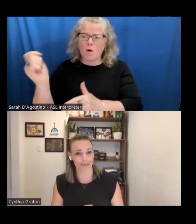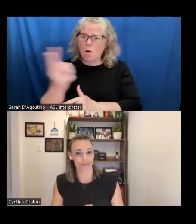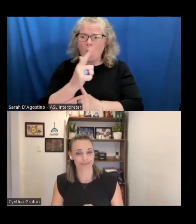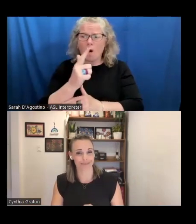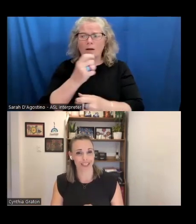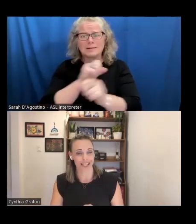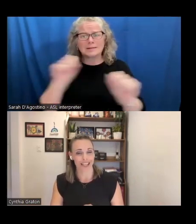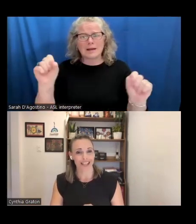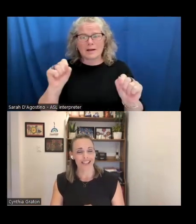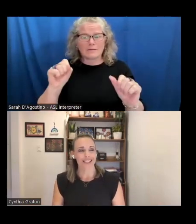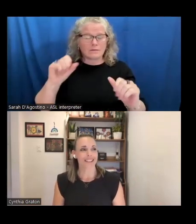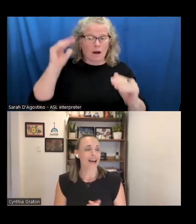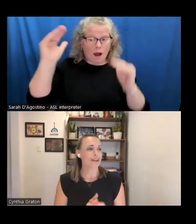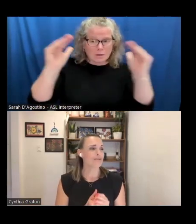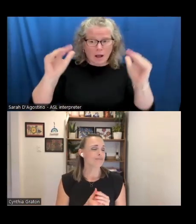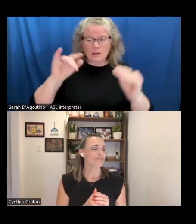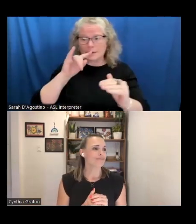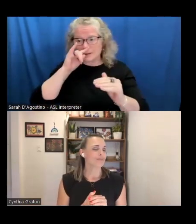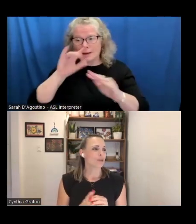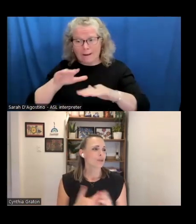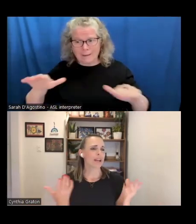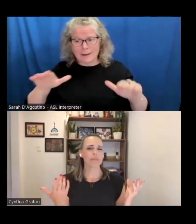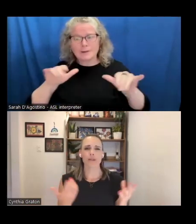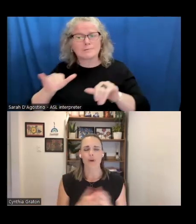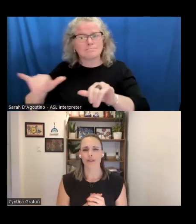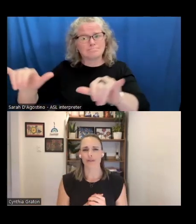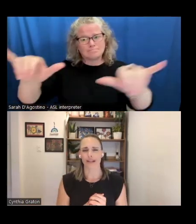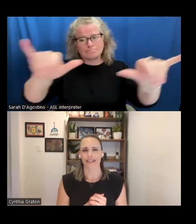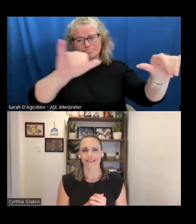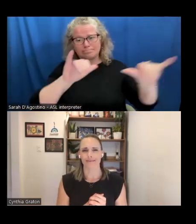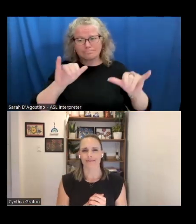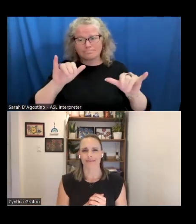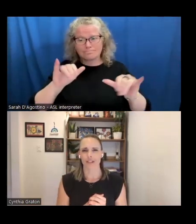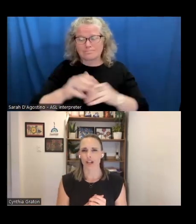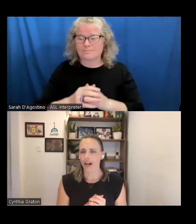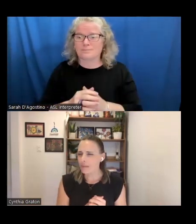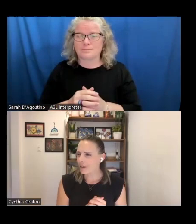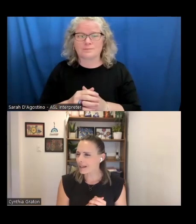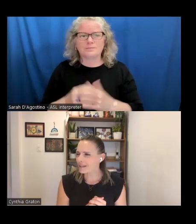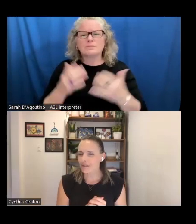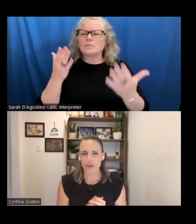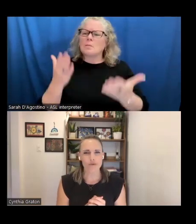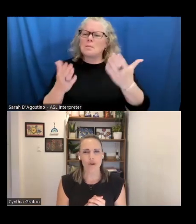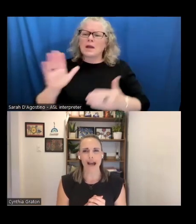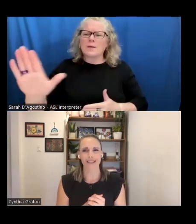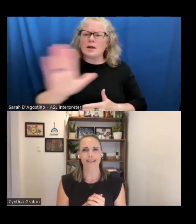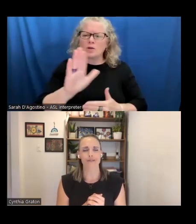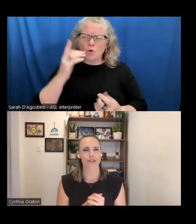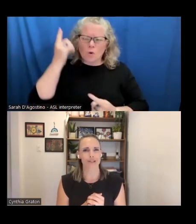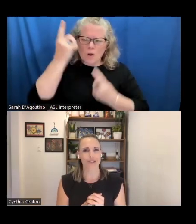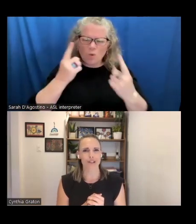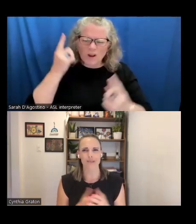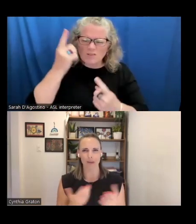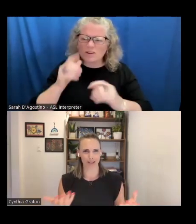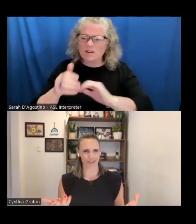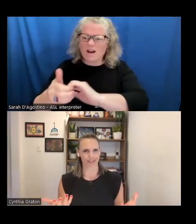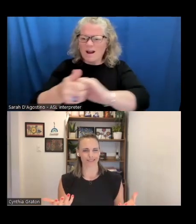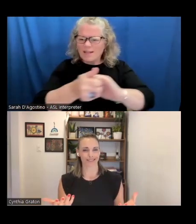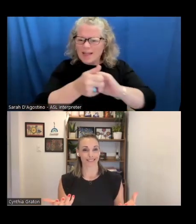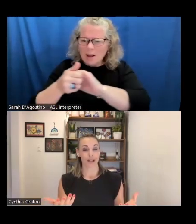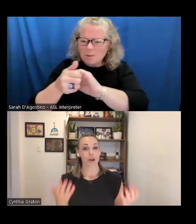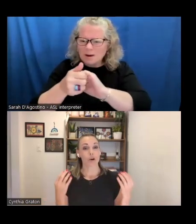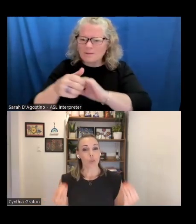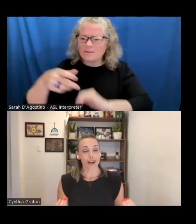alike. Now, you might be wondering, the collaborative and proactive solutions